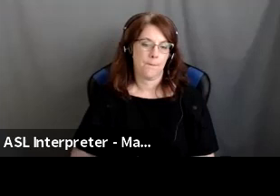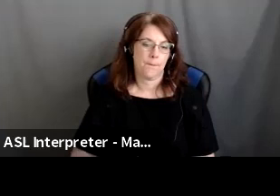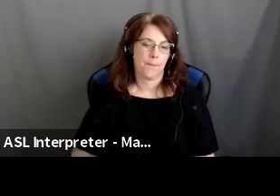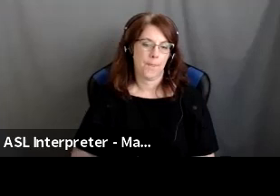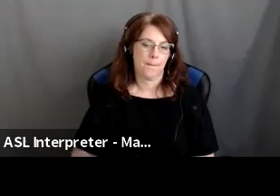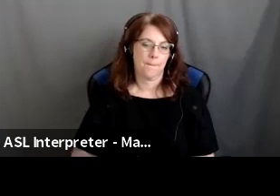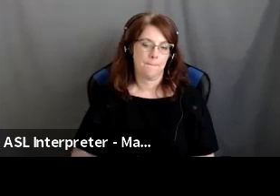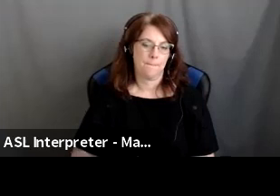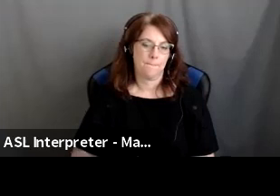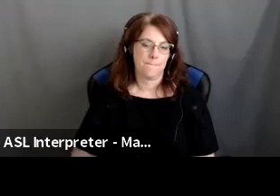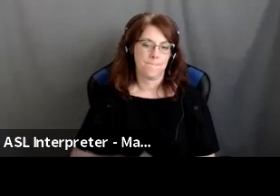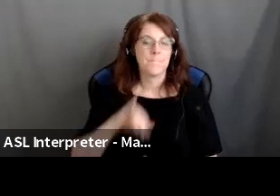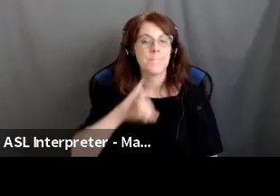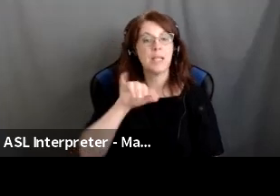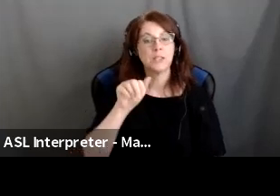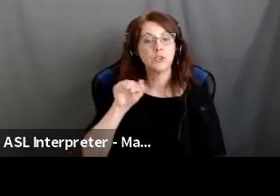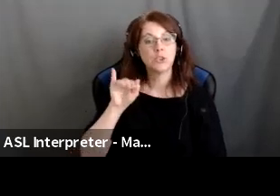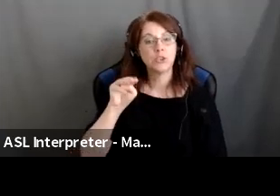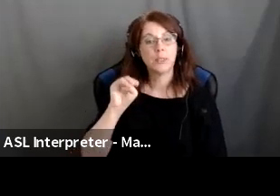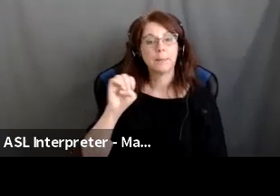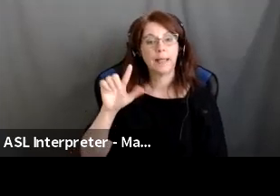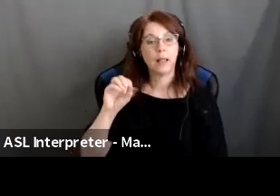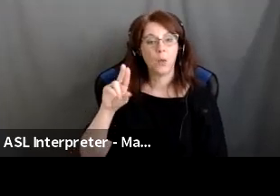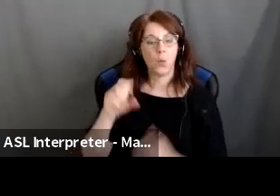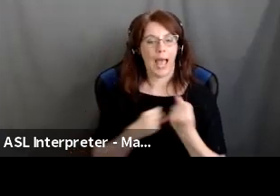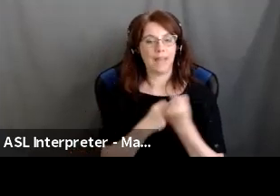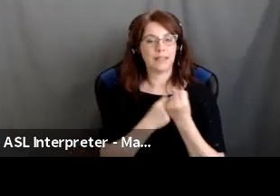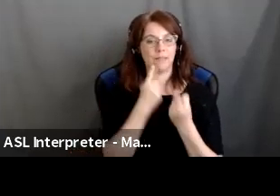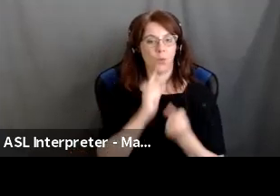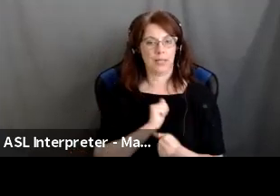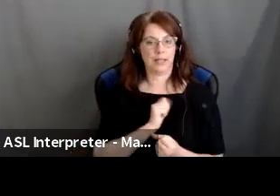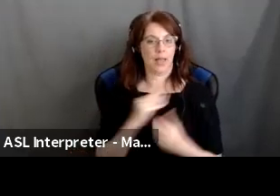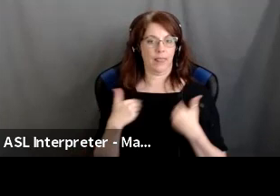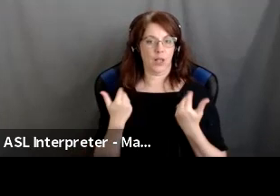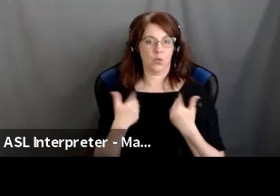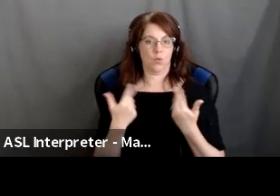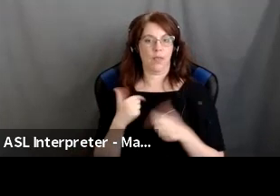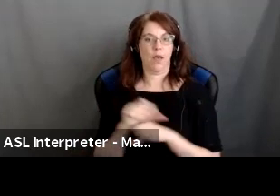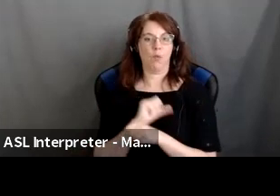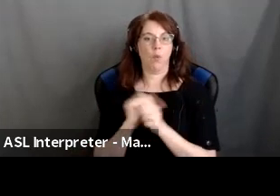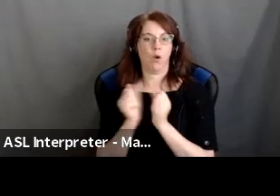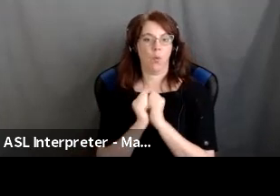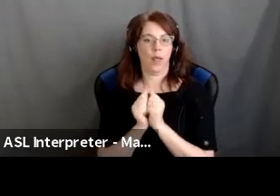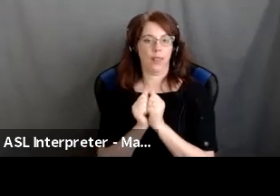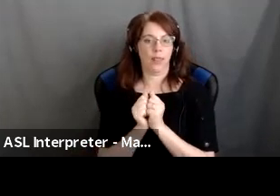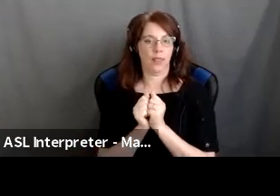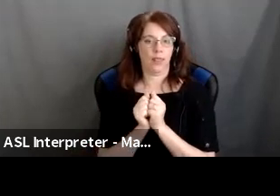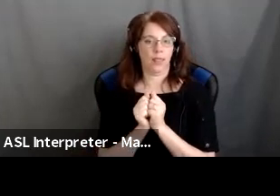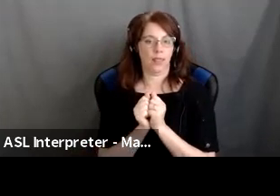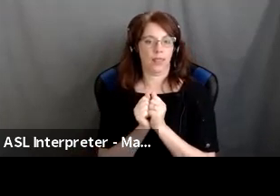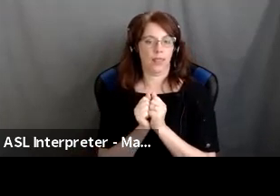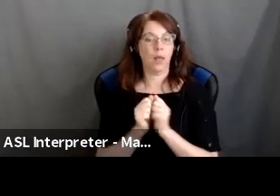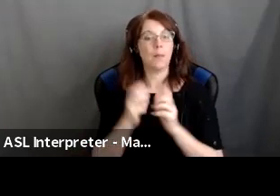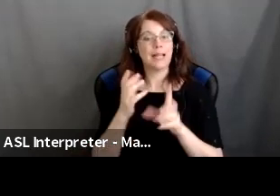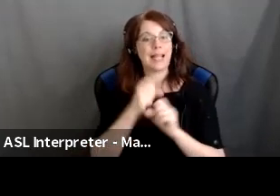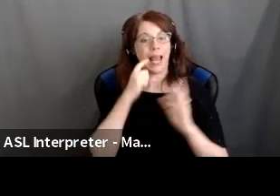Oh, and we have from Jamie Liu, advocacy for myself and the youth I work for, but for getting recognized